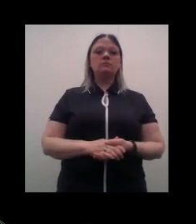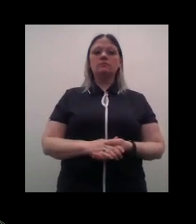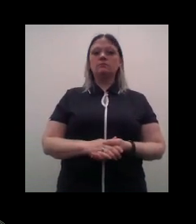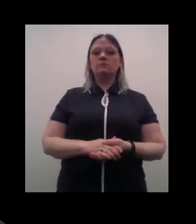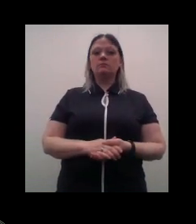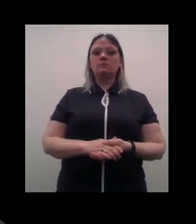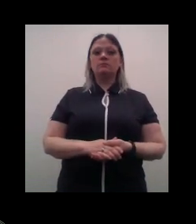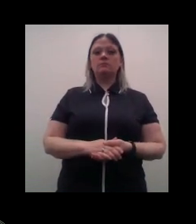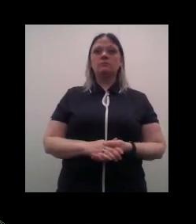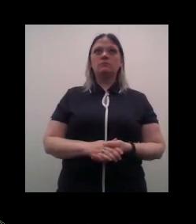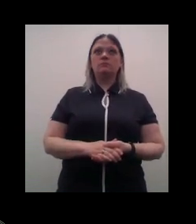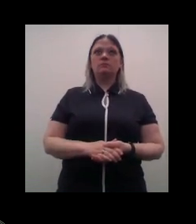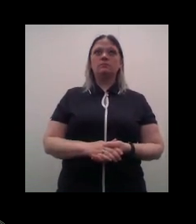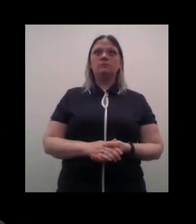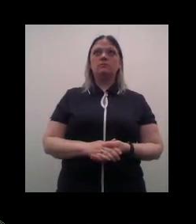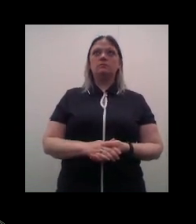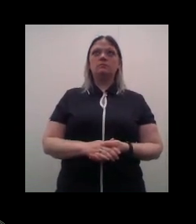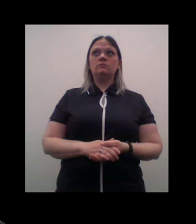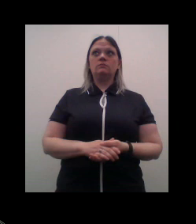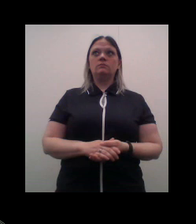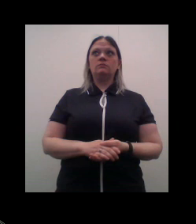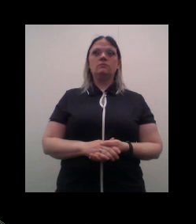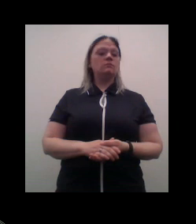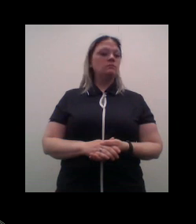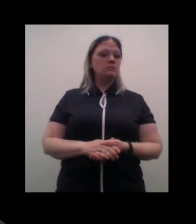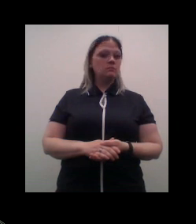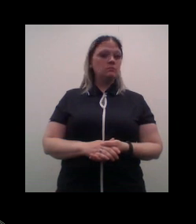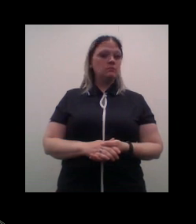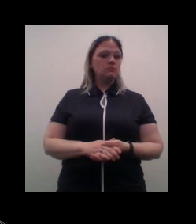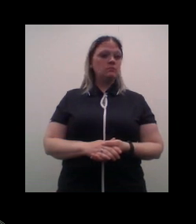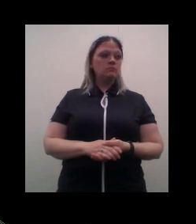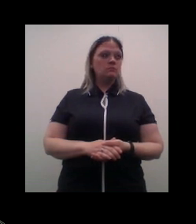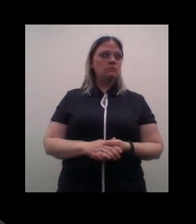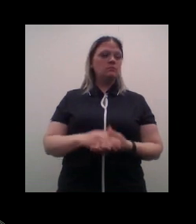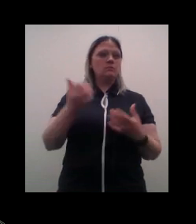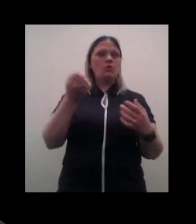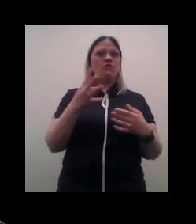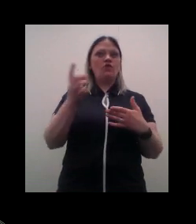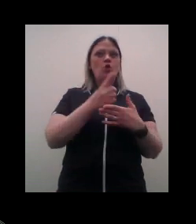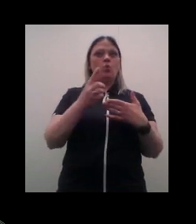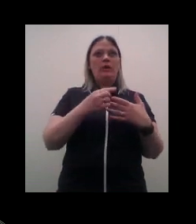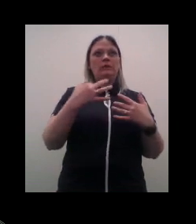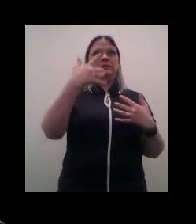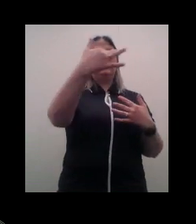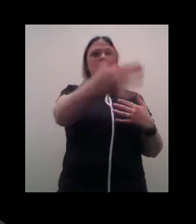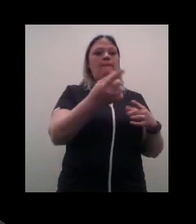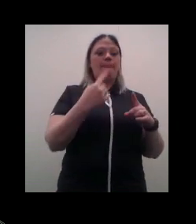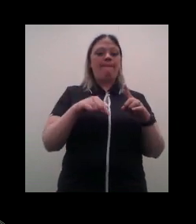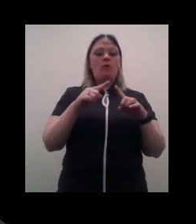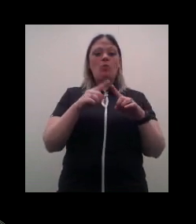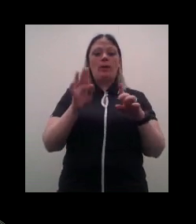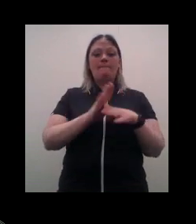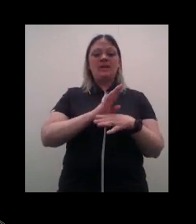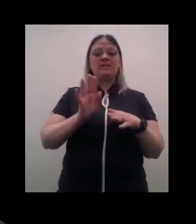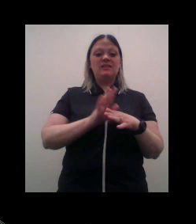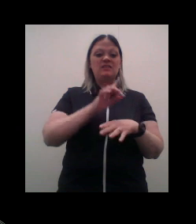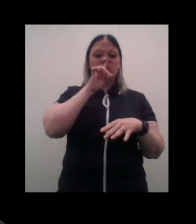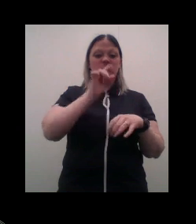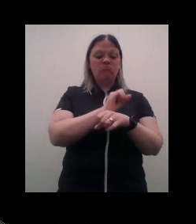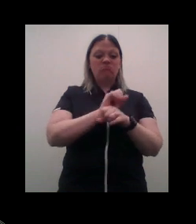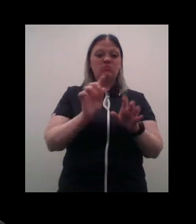Hi, I guess once, I know we're still, weeks away from this, but once businesses do start opening back up, if the